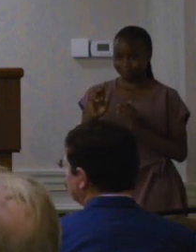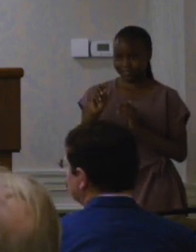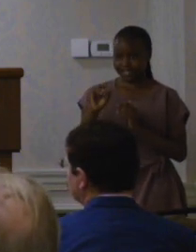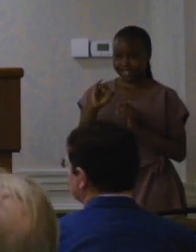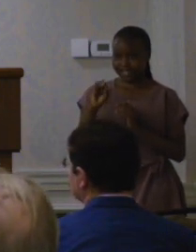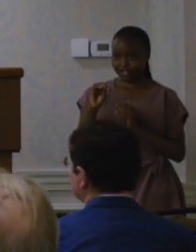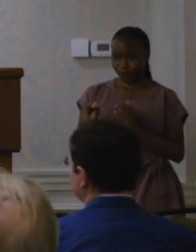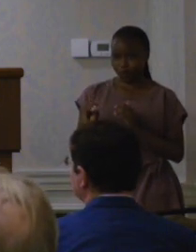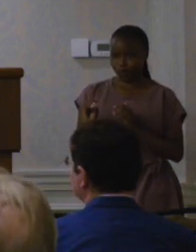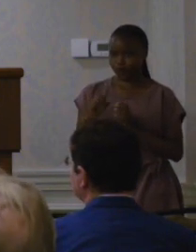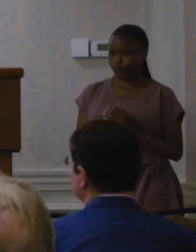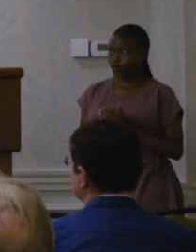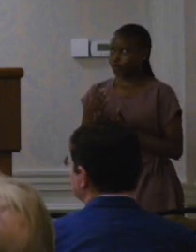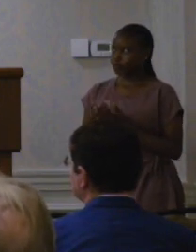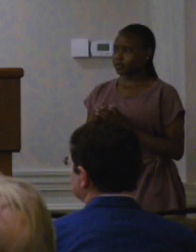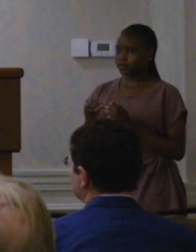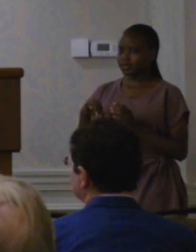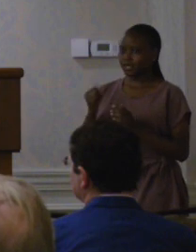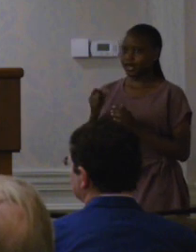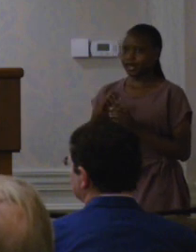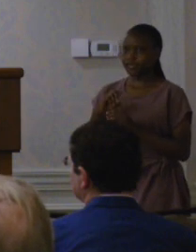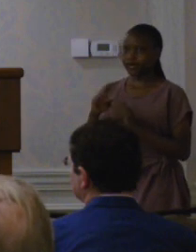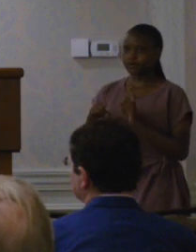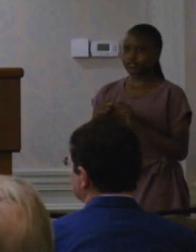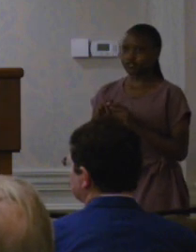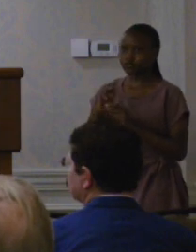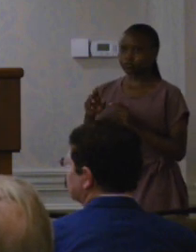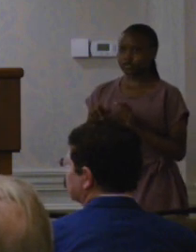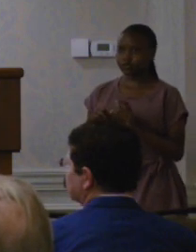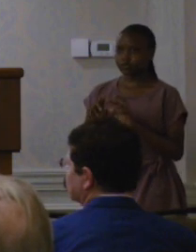Maybe we can get a couple of other questions from the room and then the